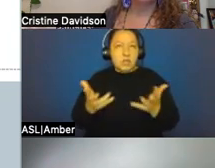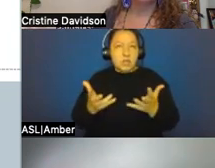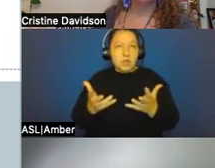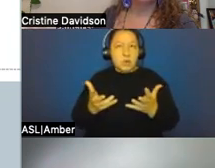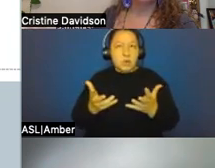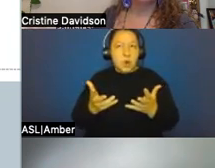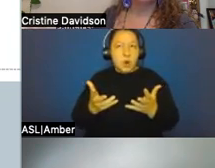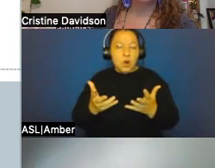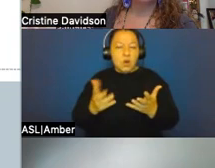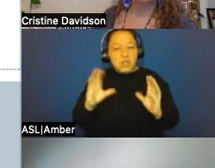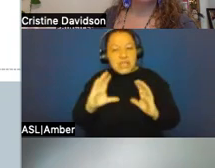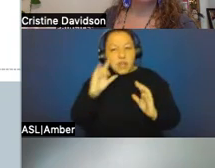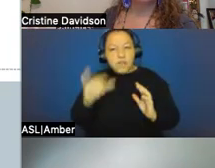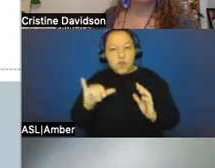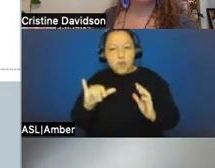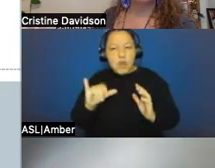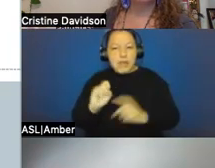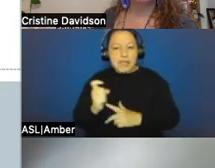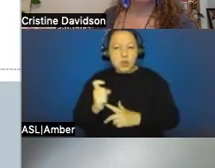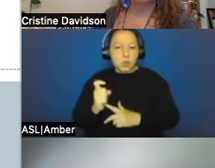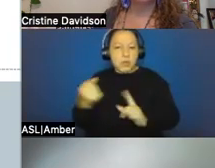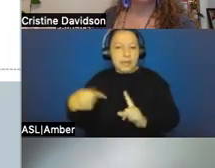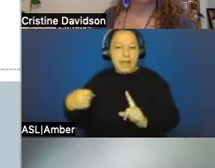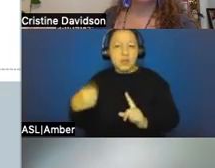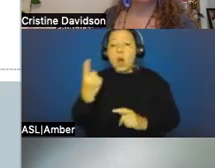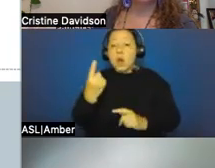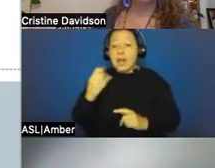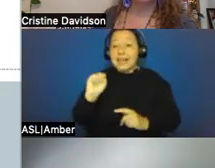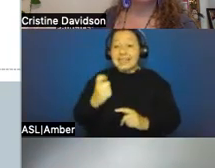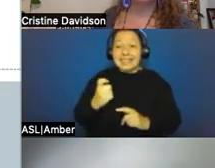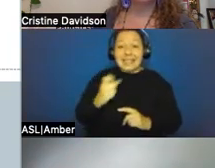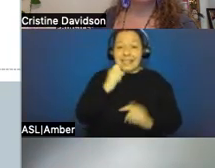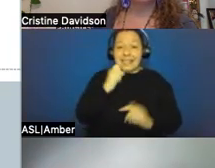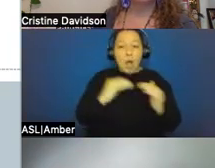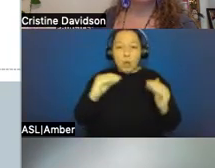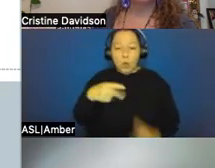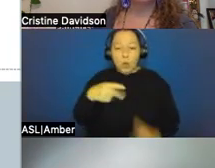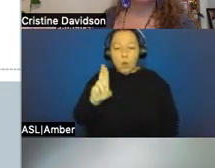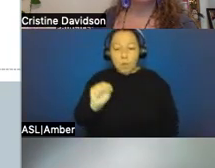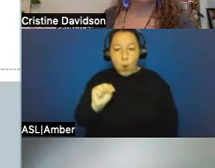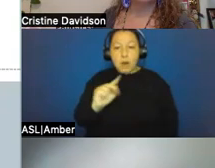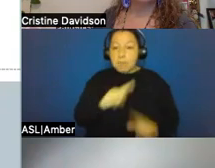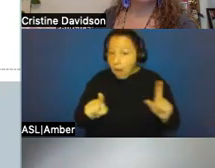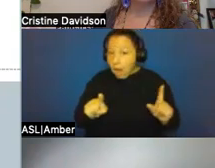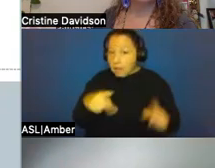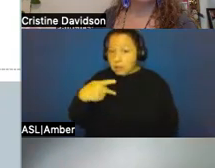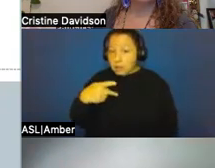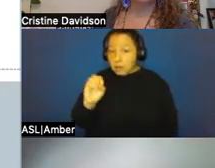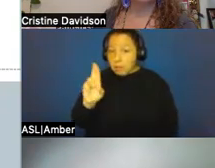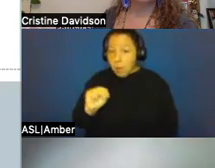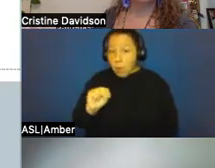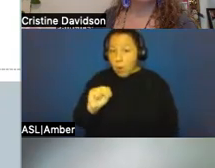stimulation. Sex is not porn. No, but porn is the act of sex. Therefore, it's